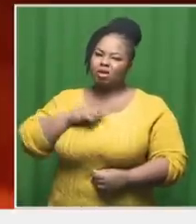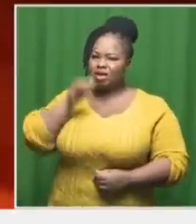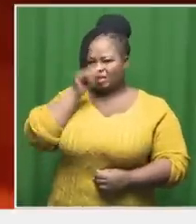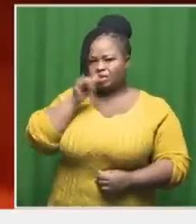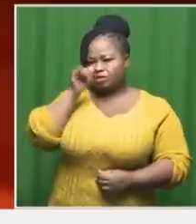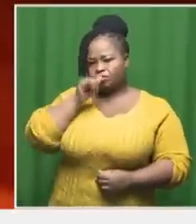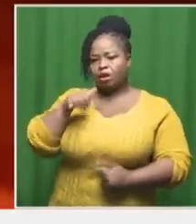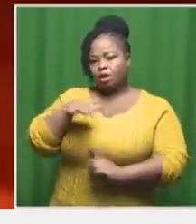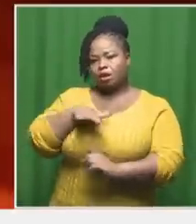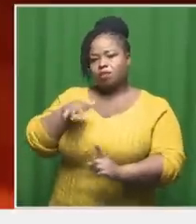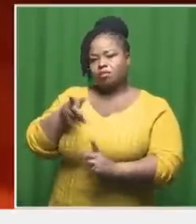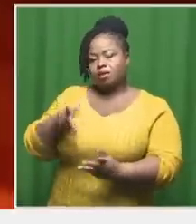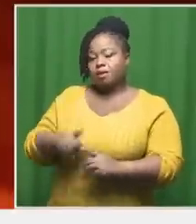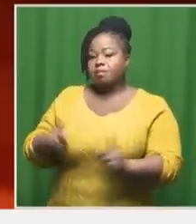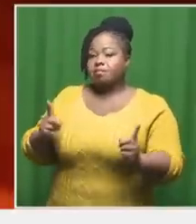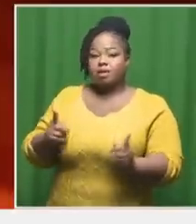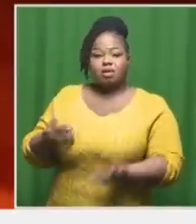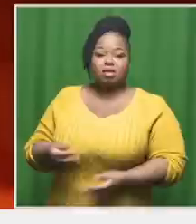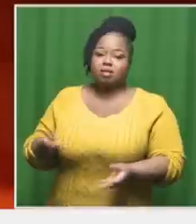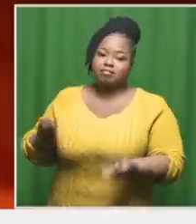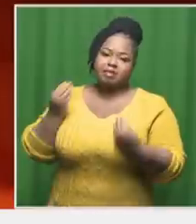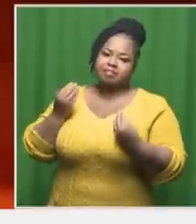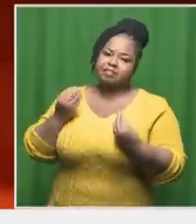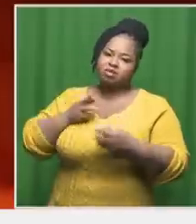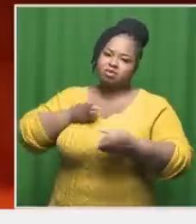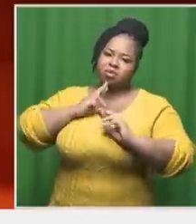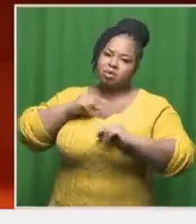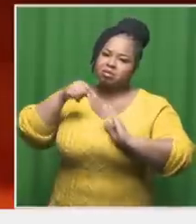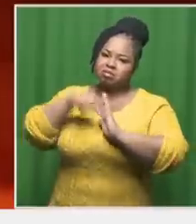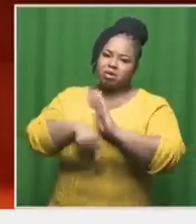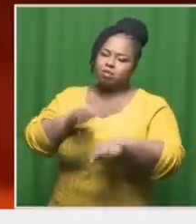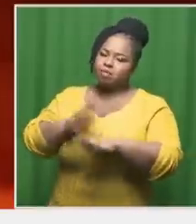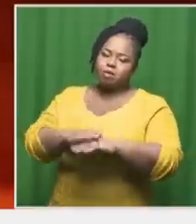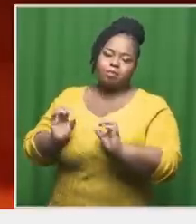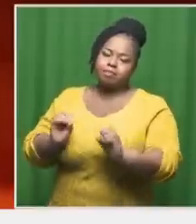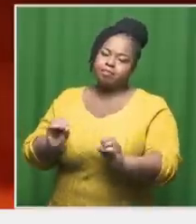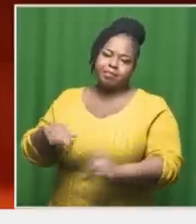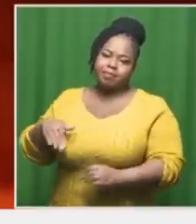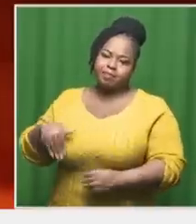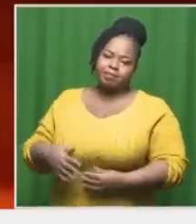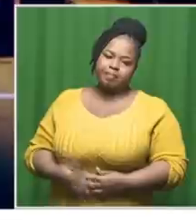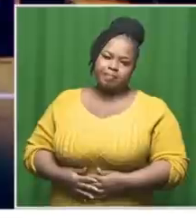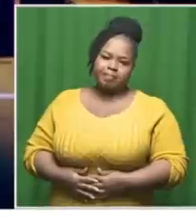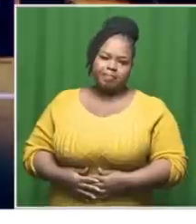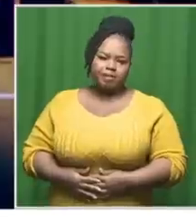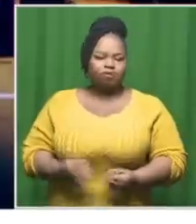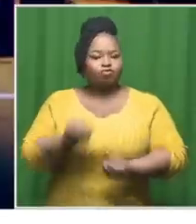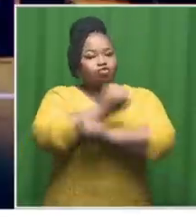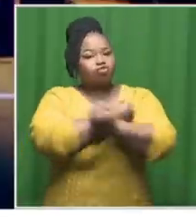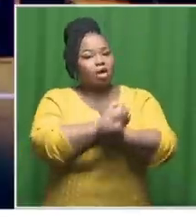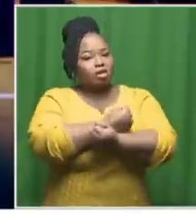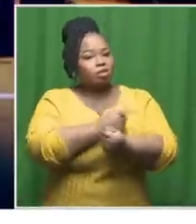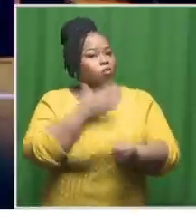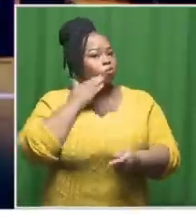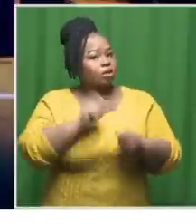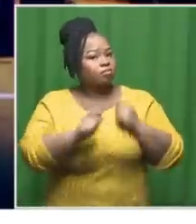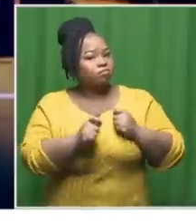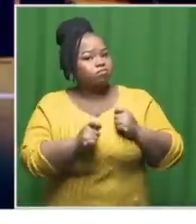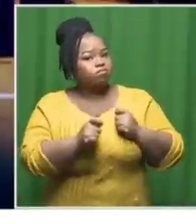scene, but we have not received any further reports or feedback from them at this stage. Were the trucks stationary when they were